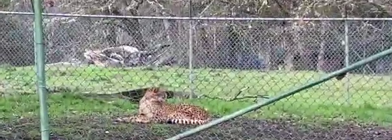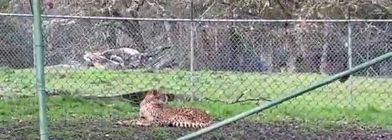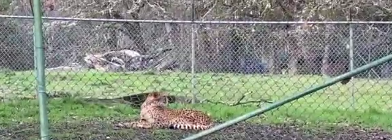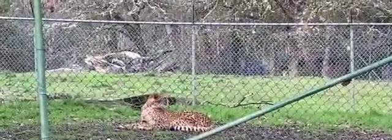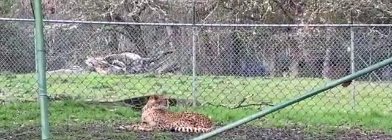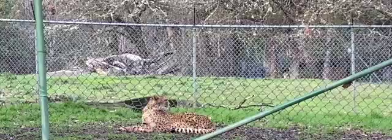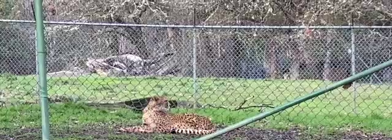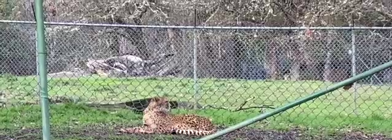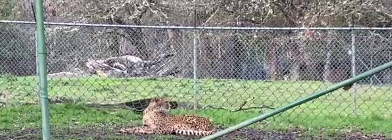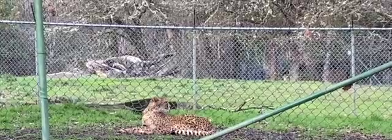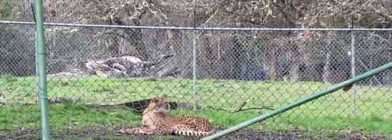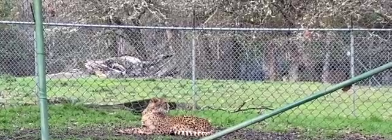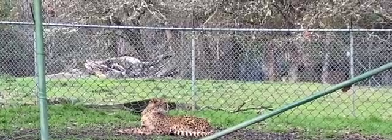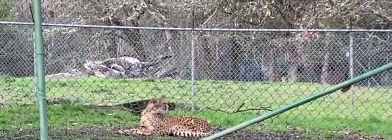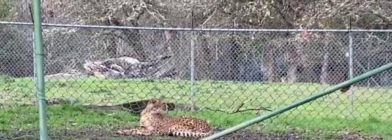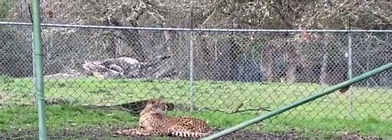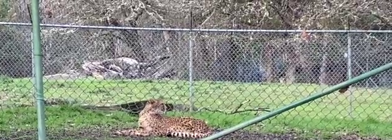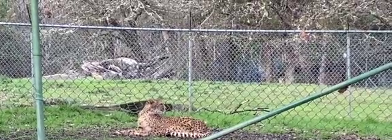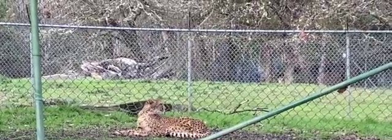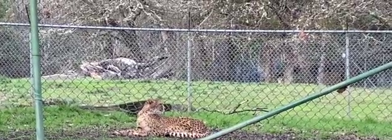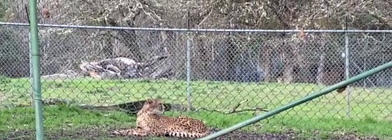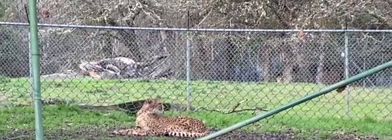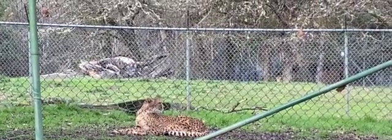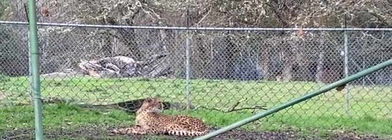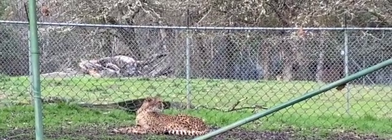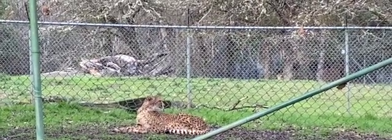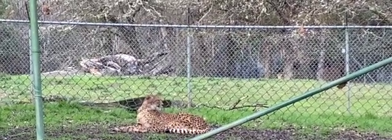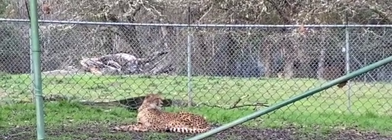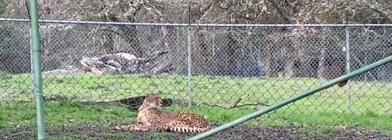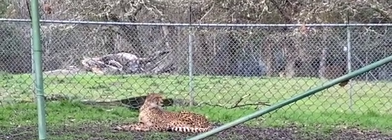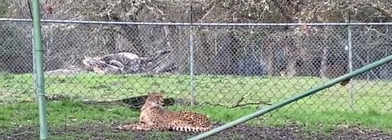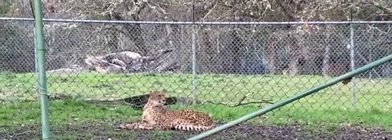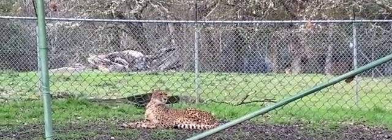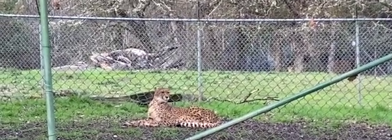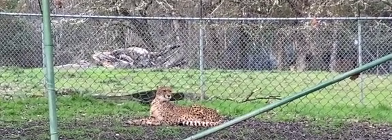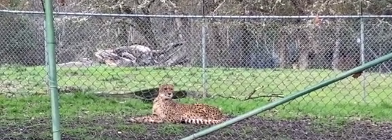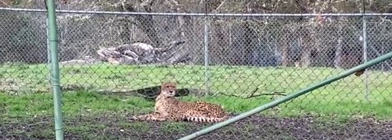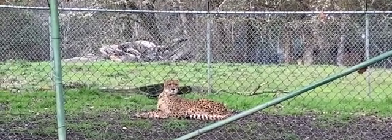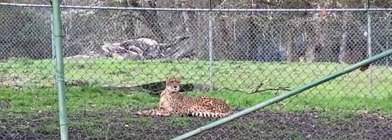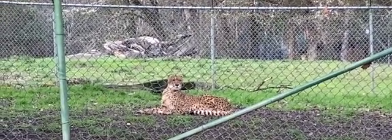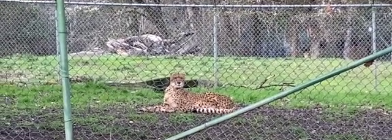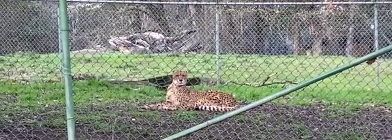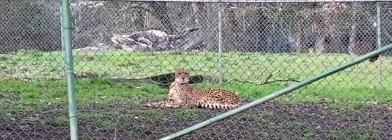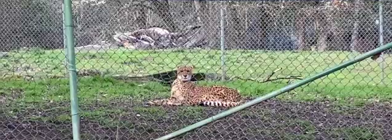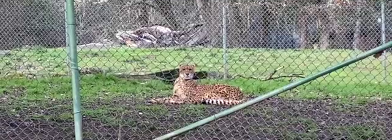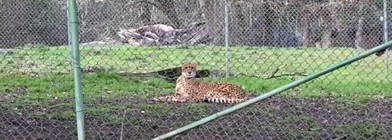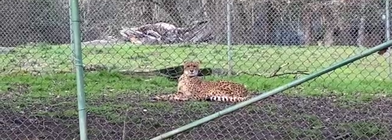Lounging out, basking in the rain. It's not raining right